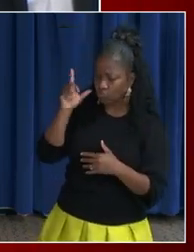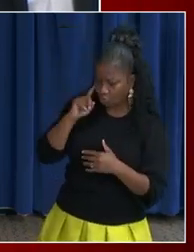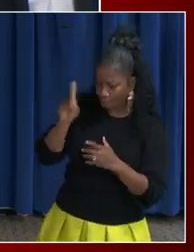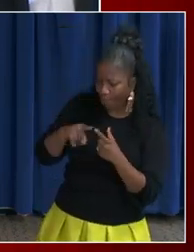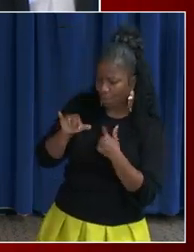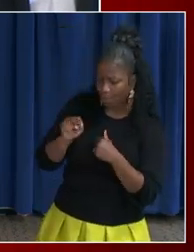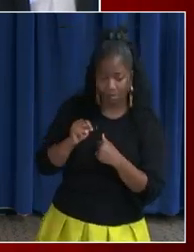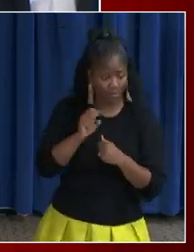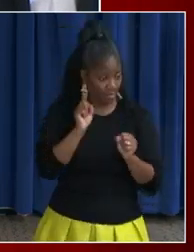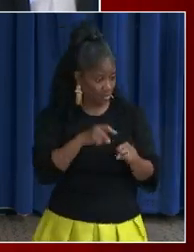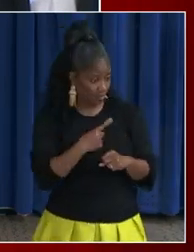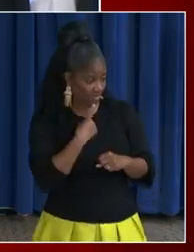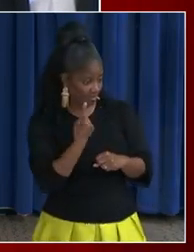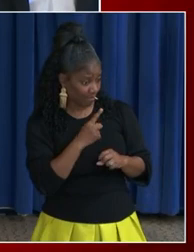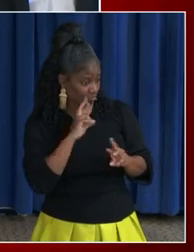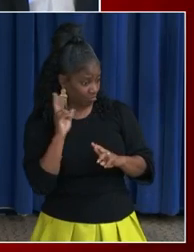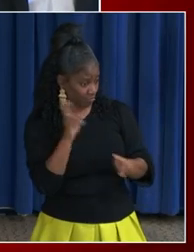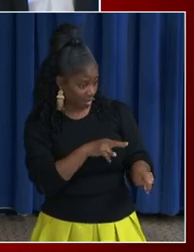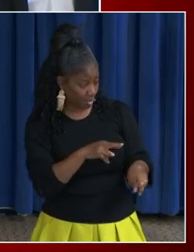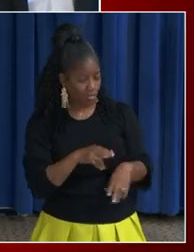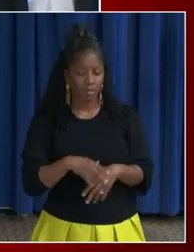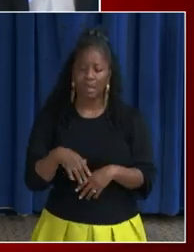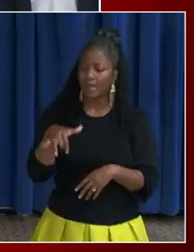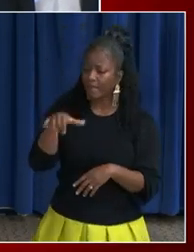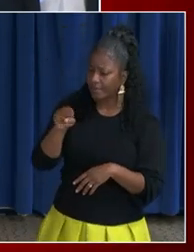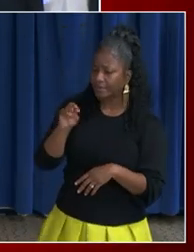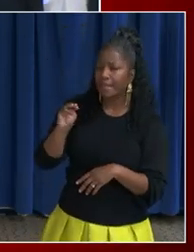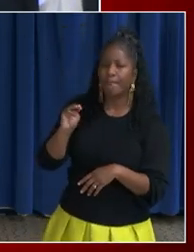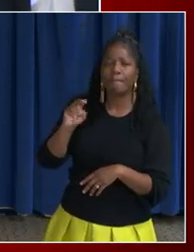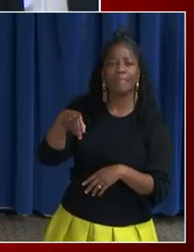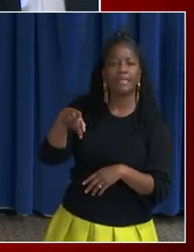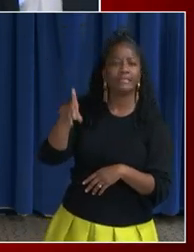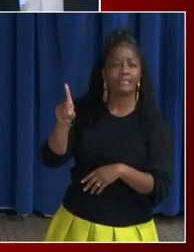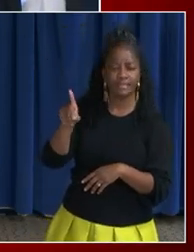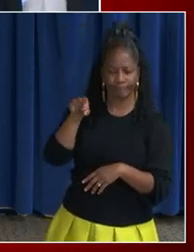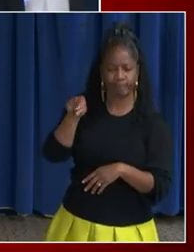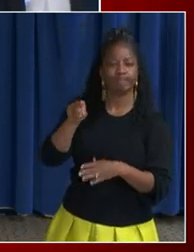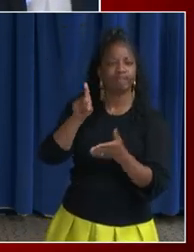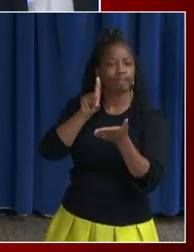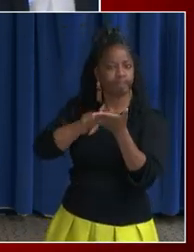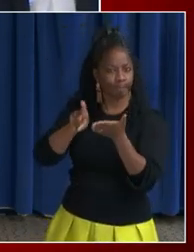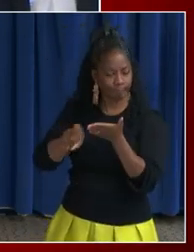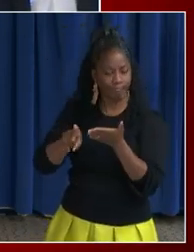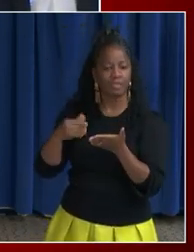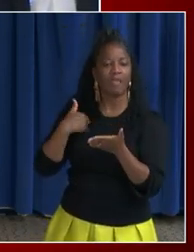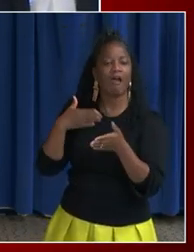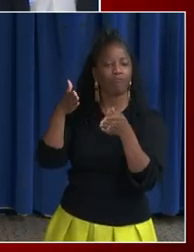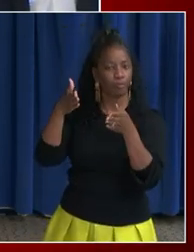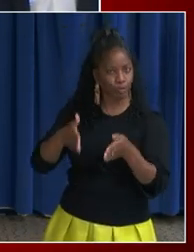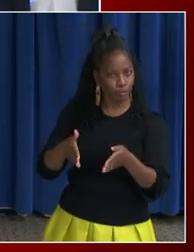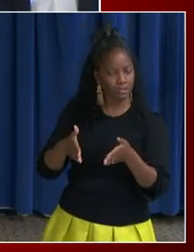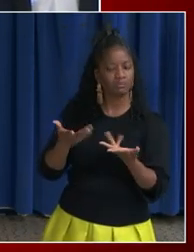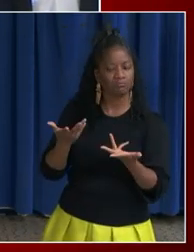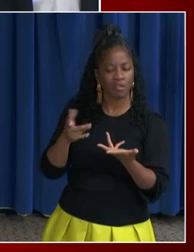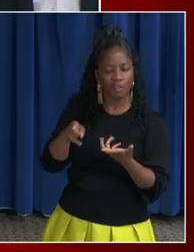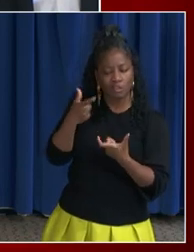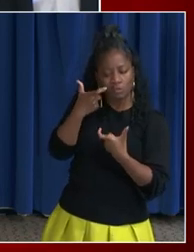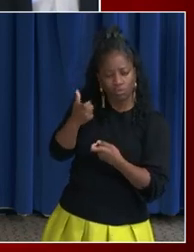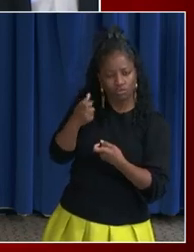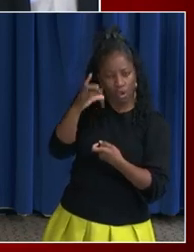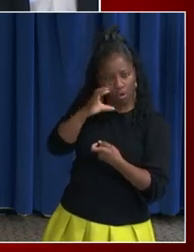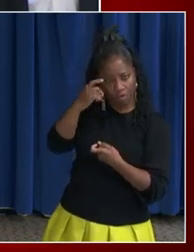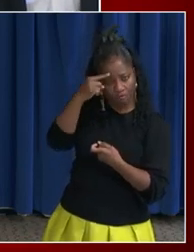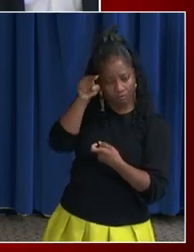response? MPD is investigating. They have a person of interest that they are